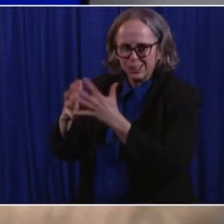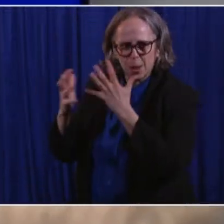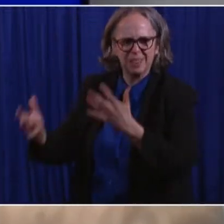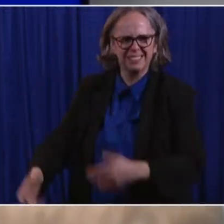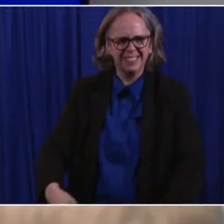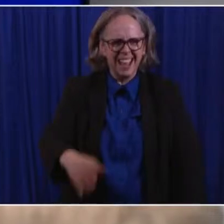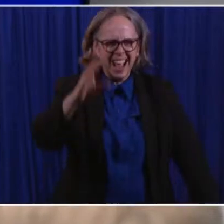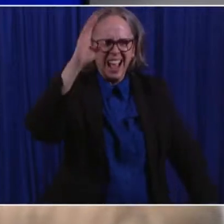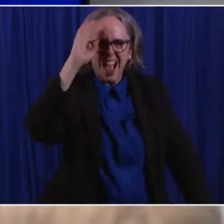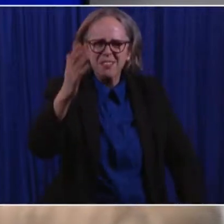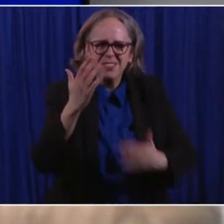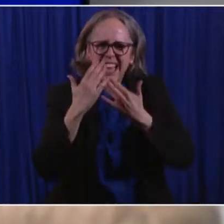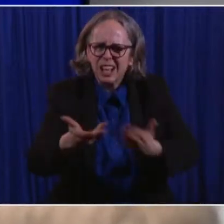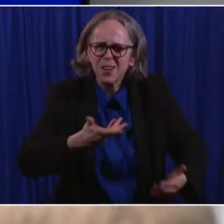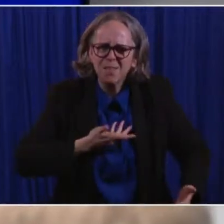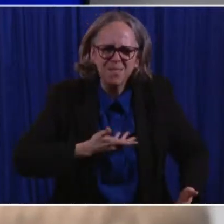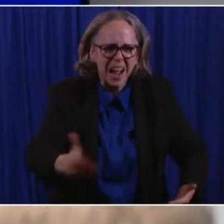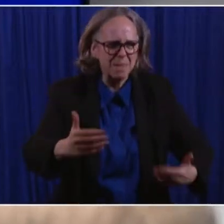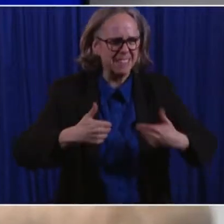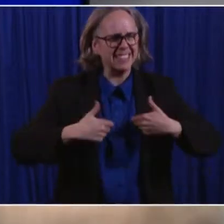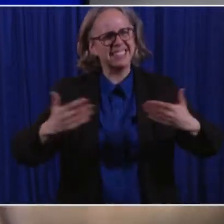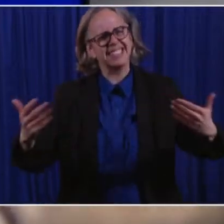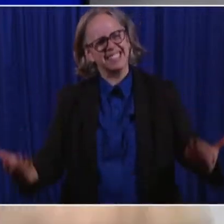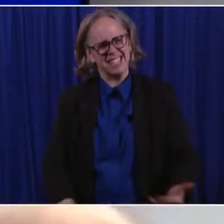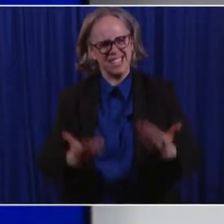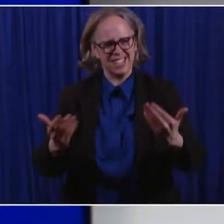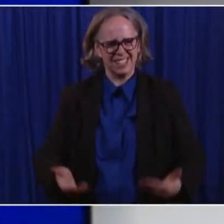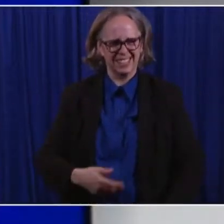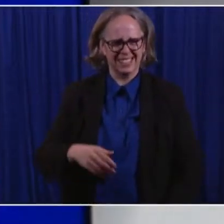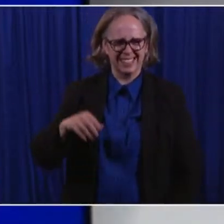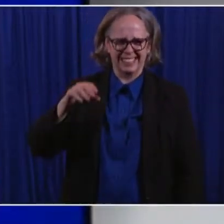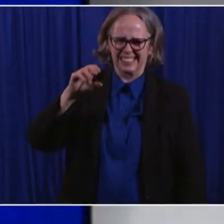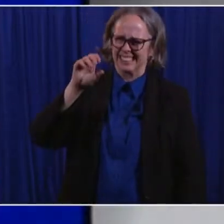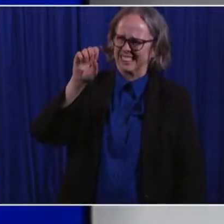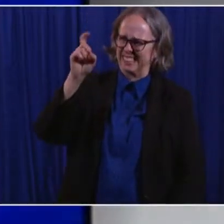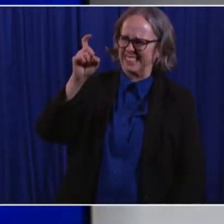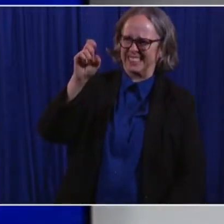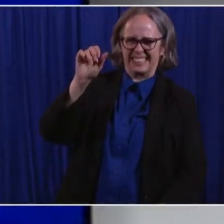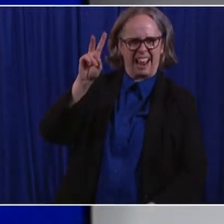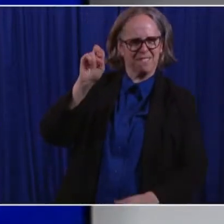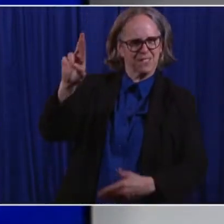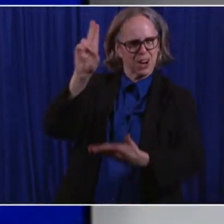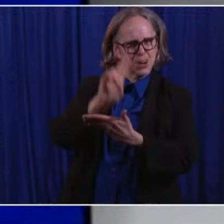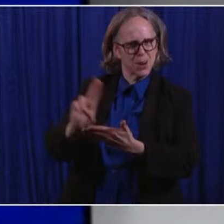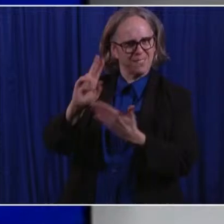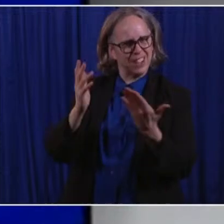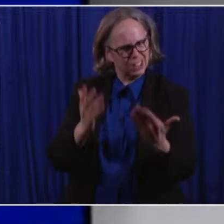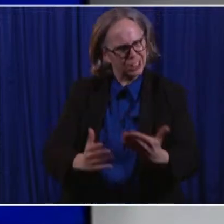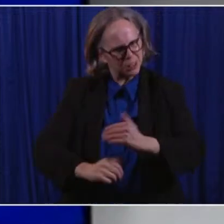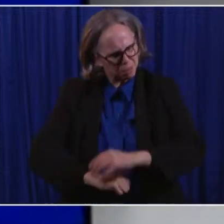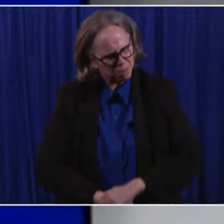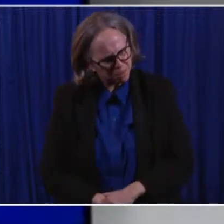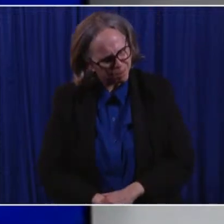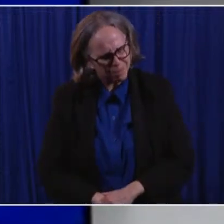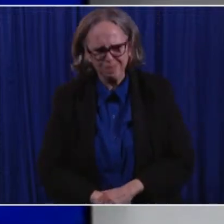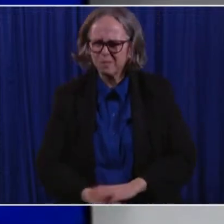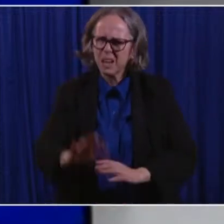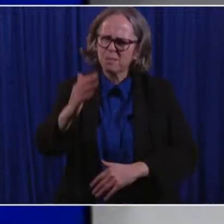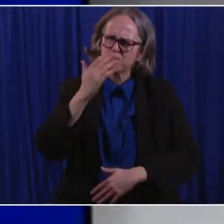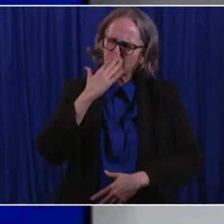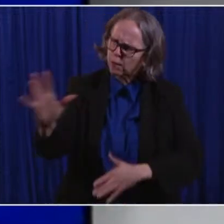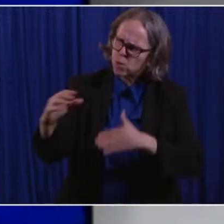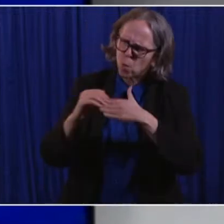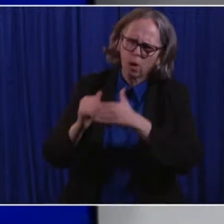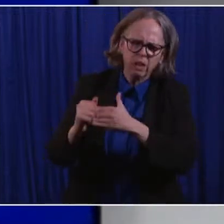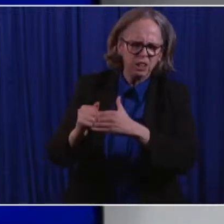you for having me here in Xavier University. I just have to thank you, first of all, for your leadership through this difficult time. It's